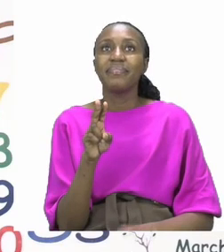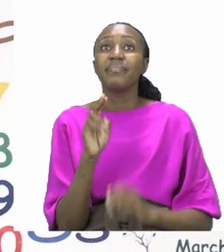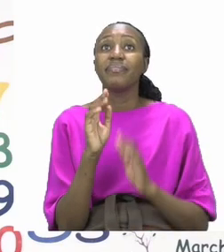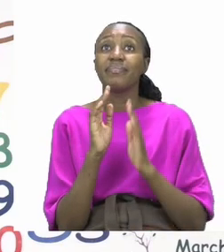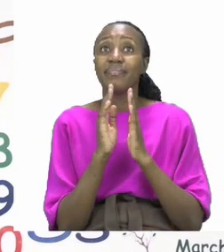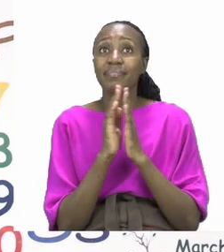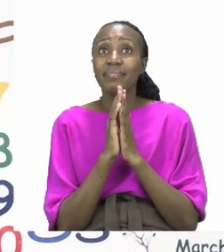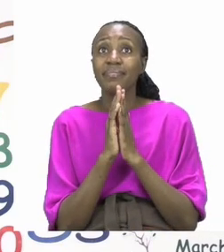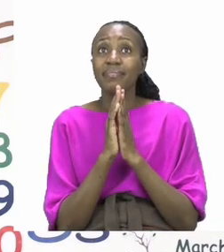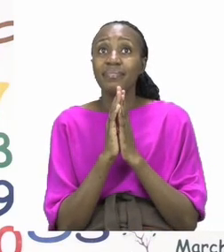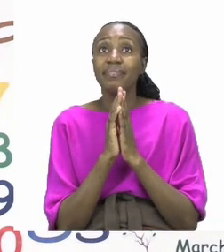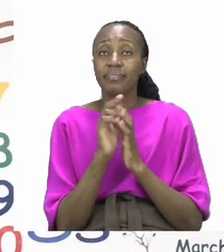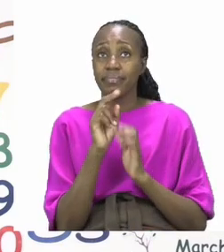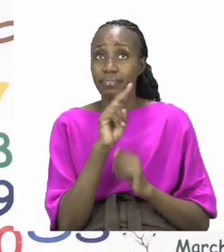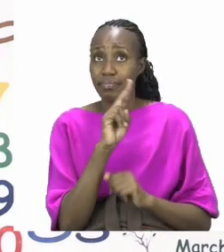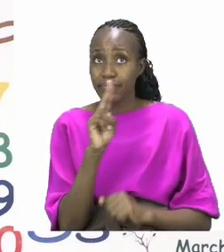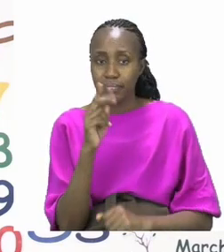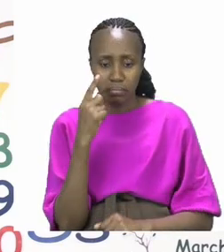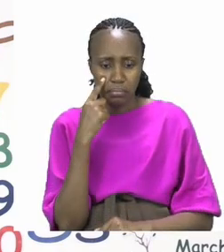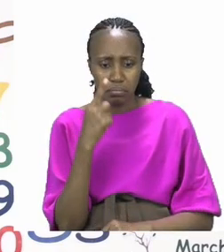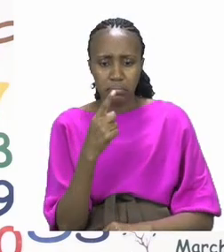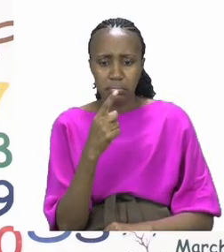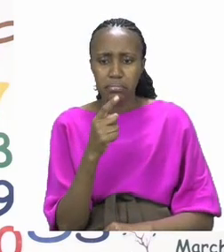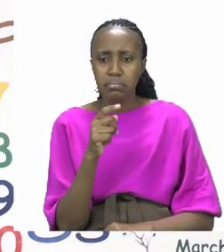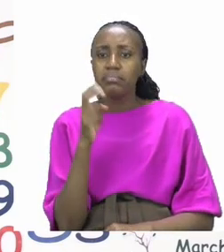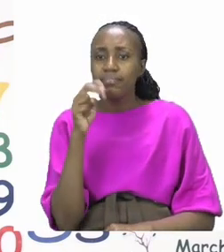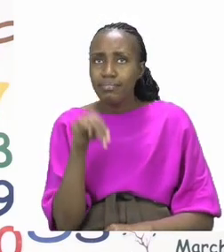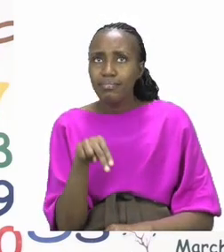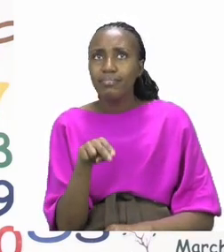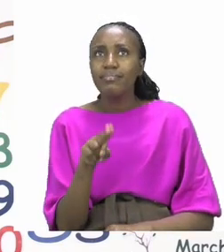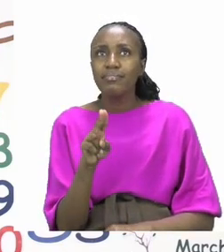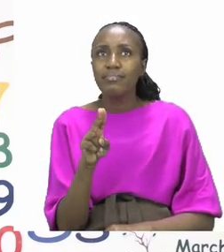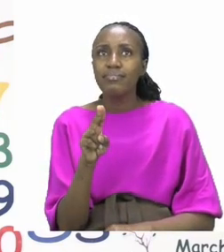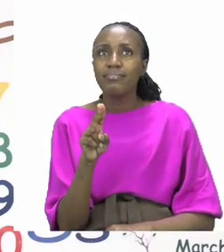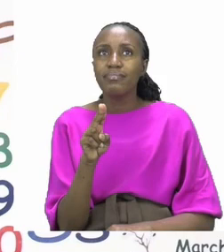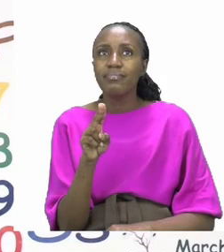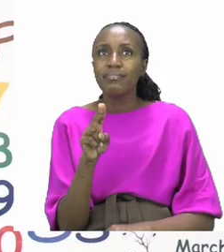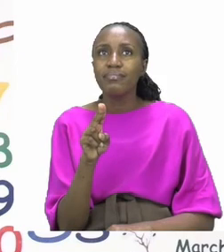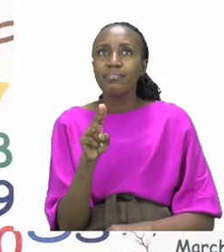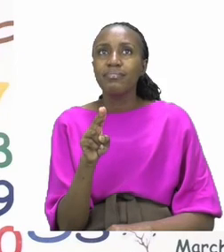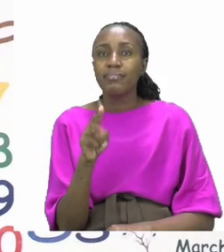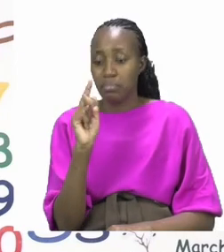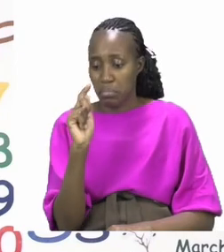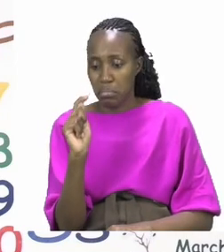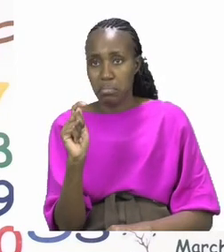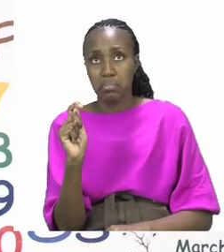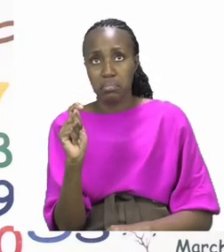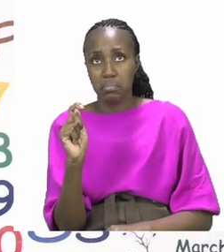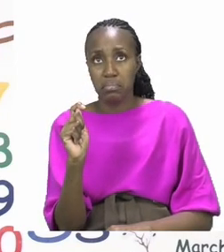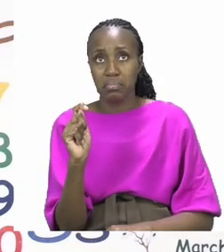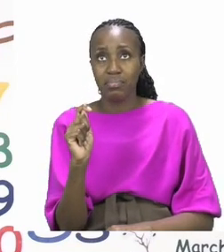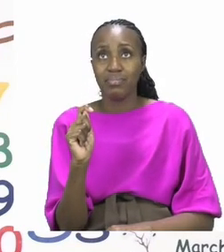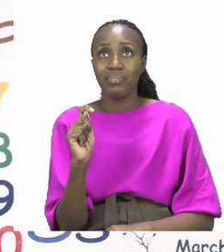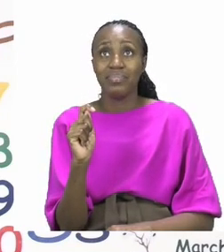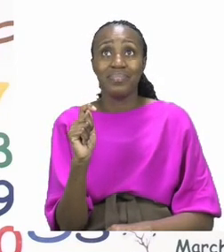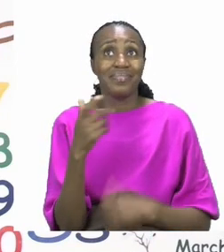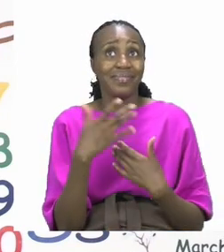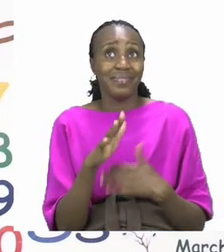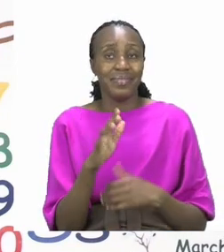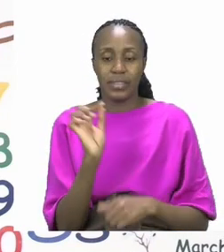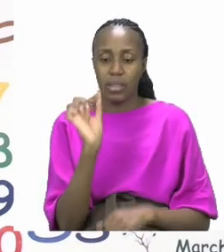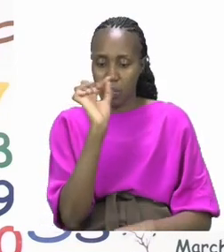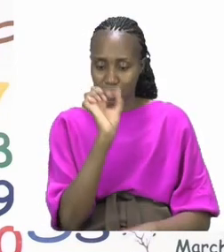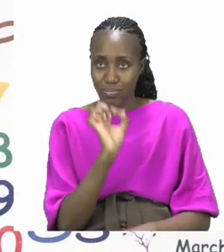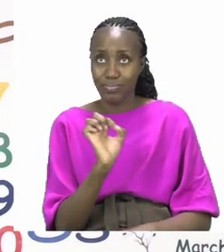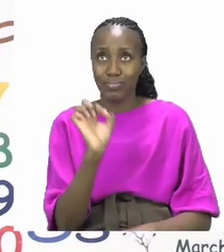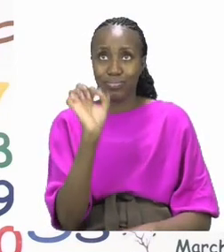when you find your letter, you look for the next one next to it. And here we go. We have found the word